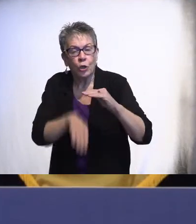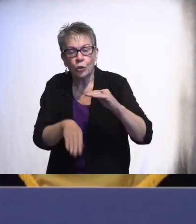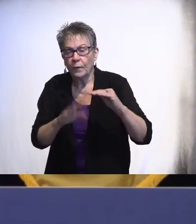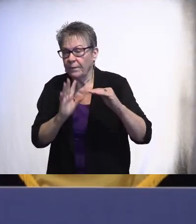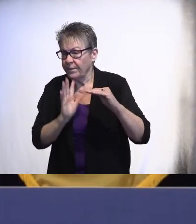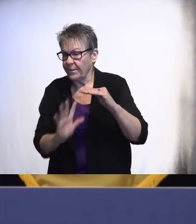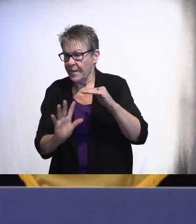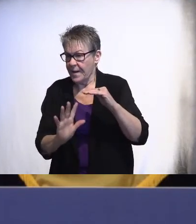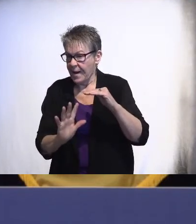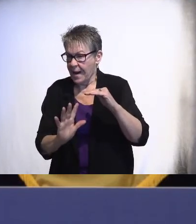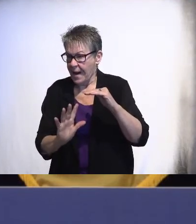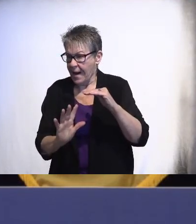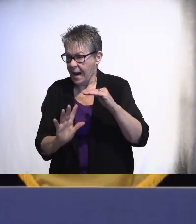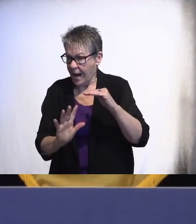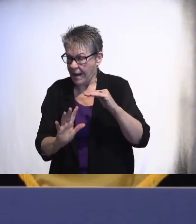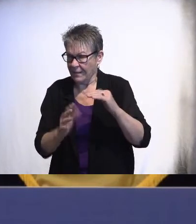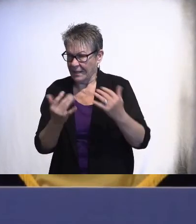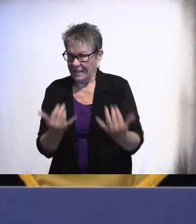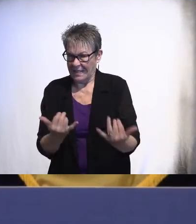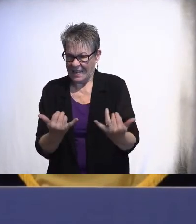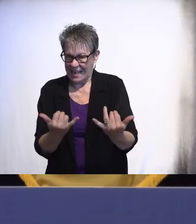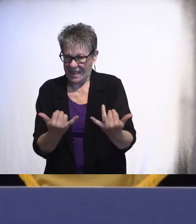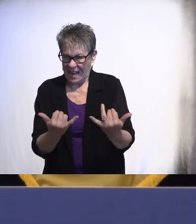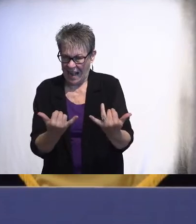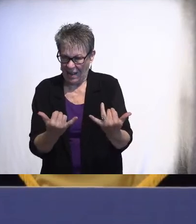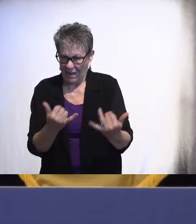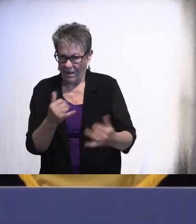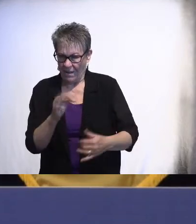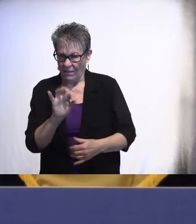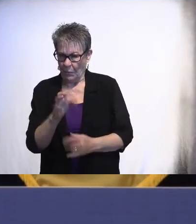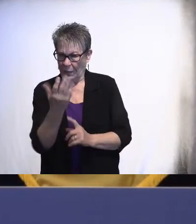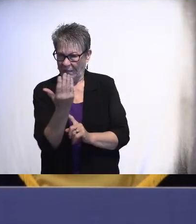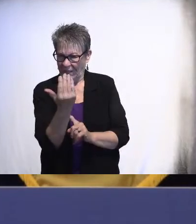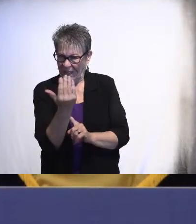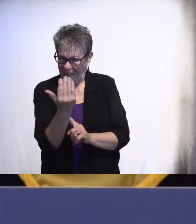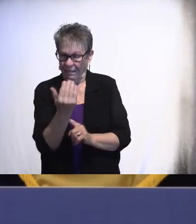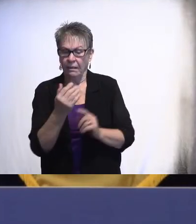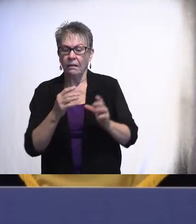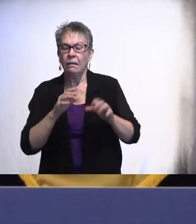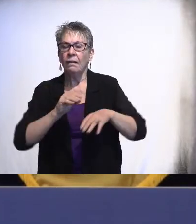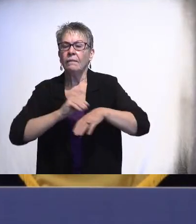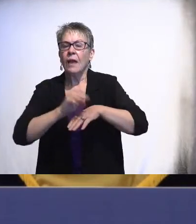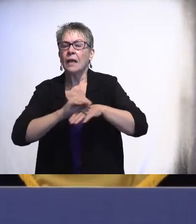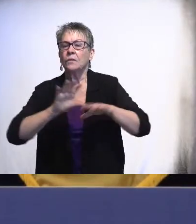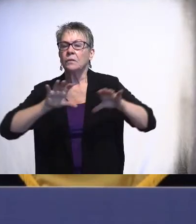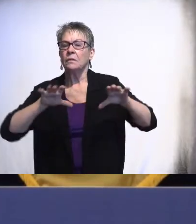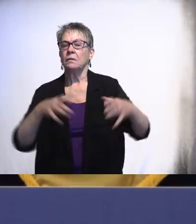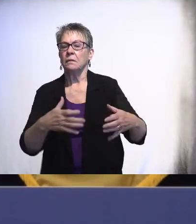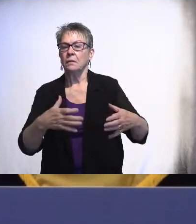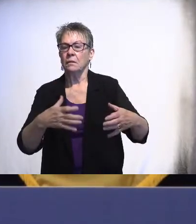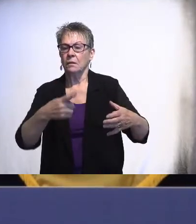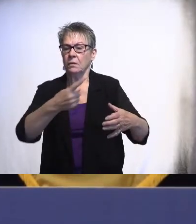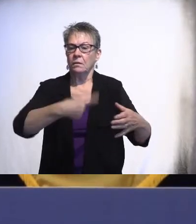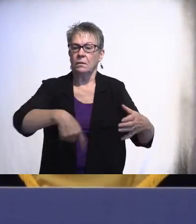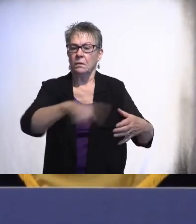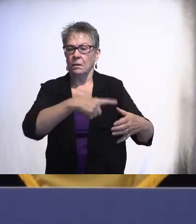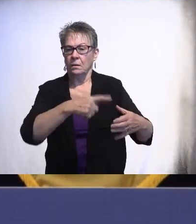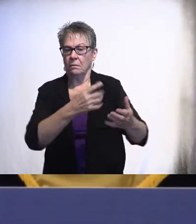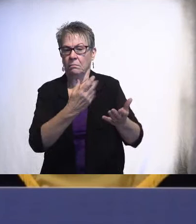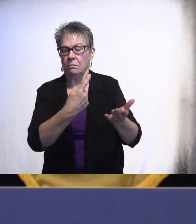So there's not a change. It's just sort of, we always say this, there's a series of data points that we look at, data streams that we look at, and that's one of